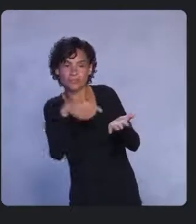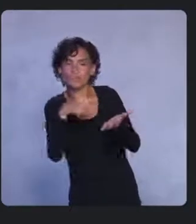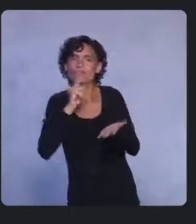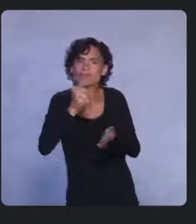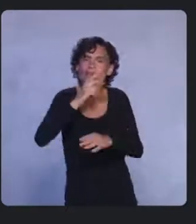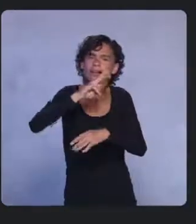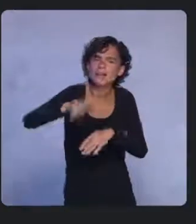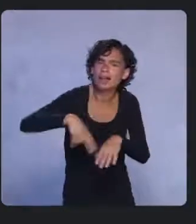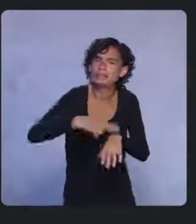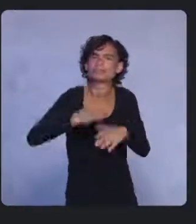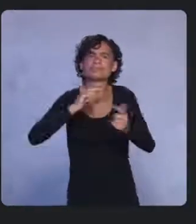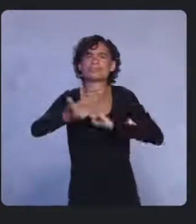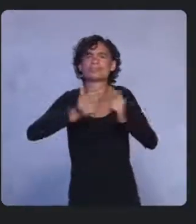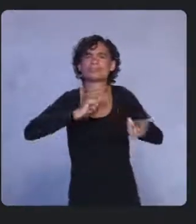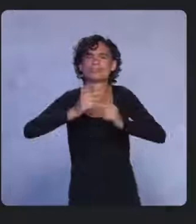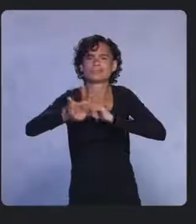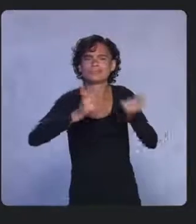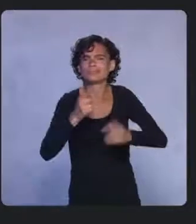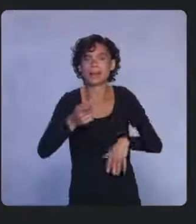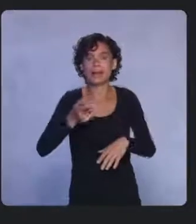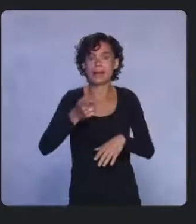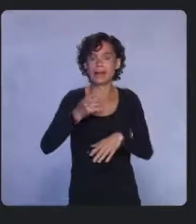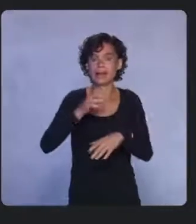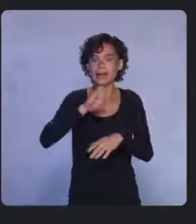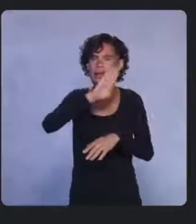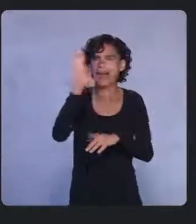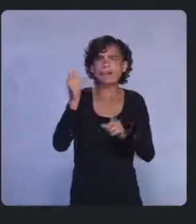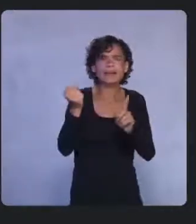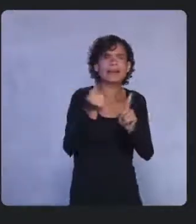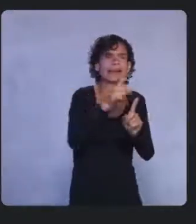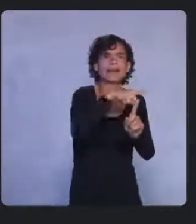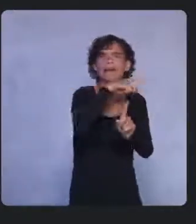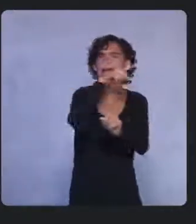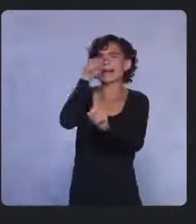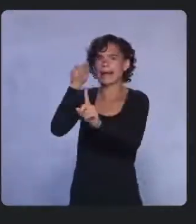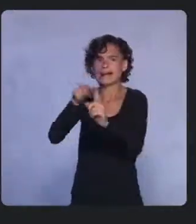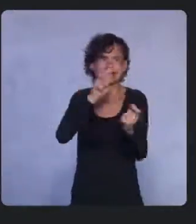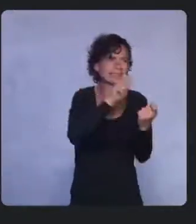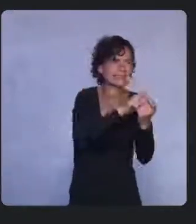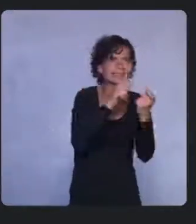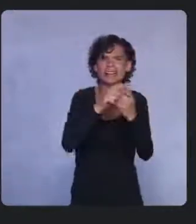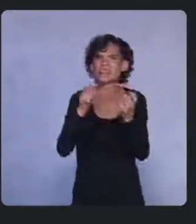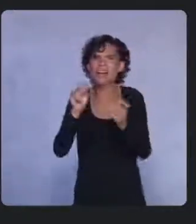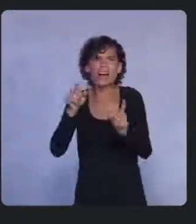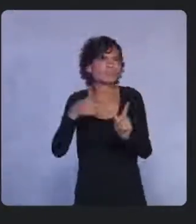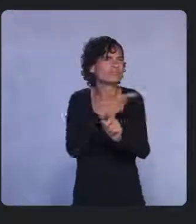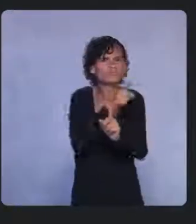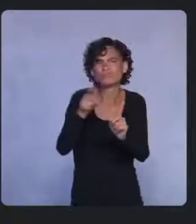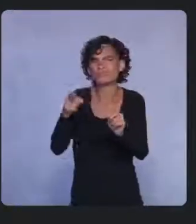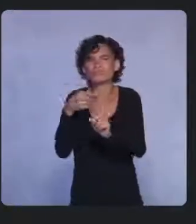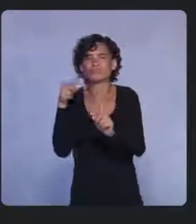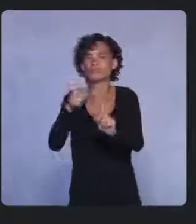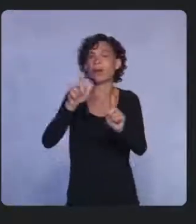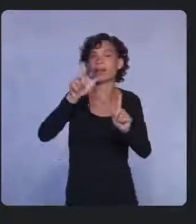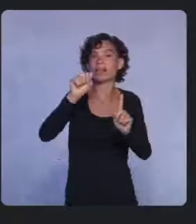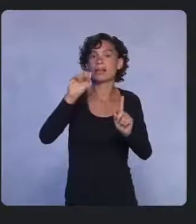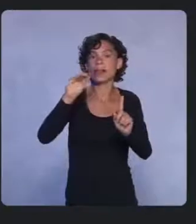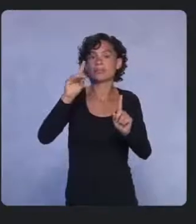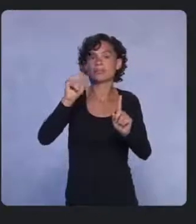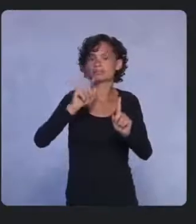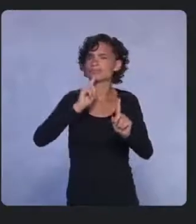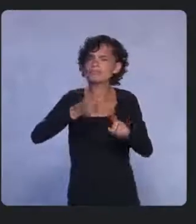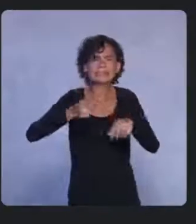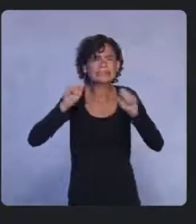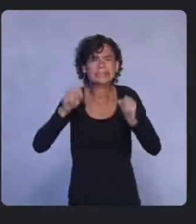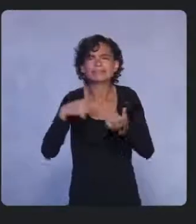generative, and they never take the same path twice. And Lambda is able to carry a conversation no